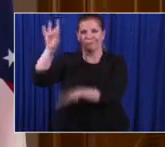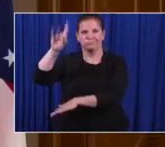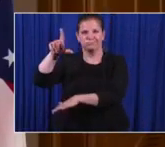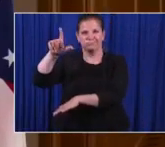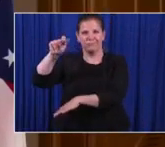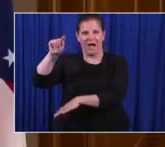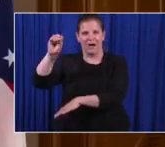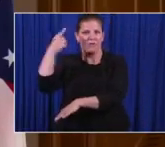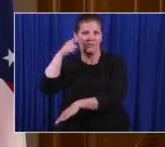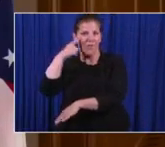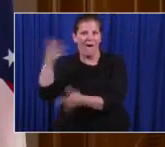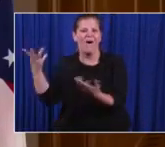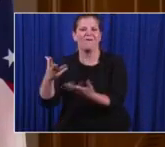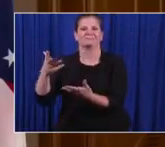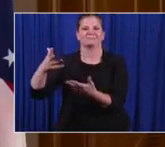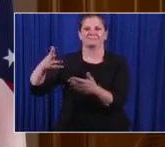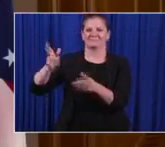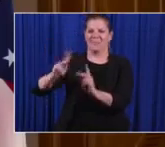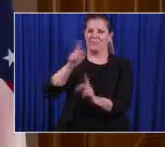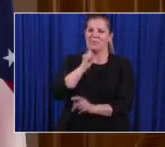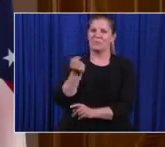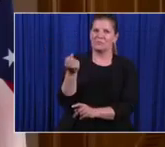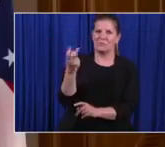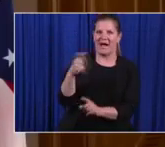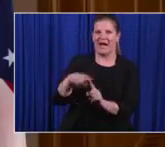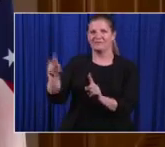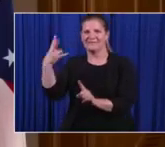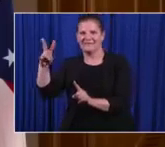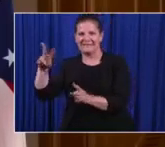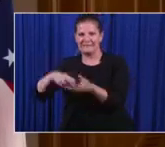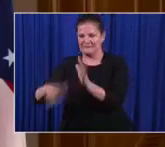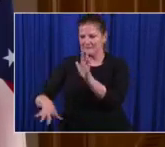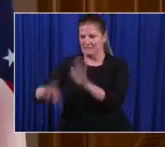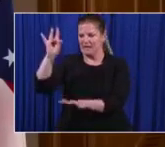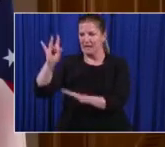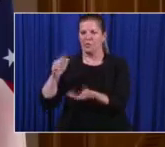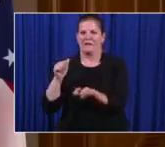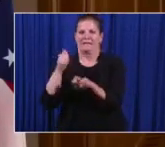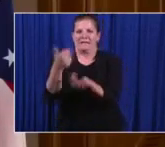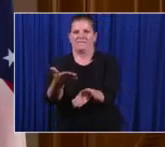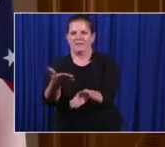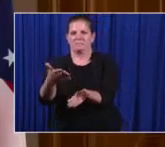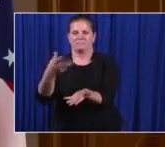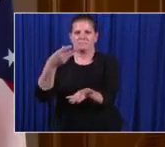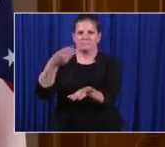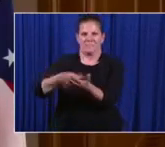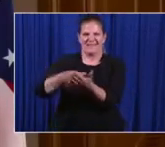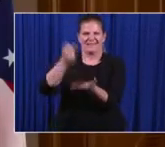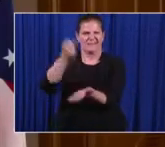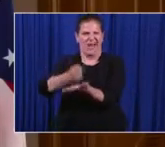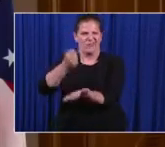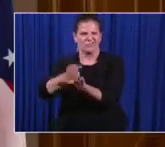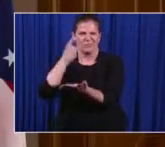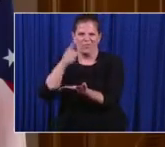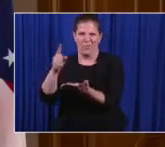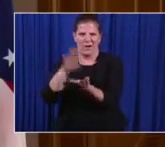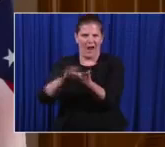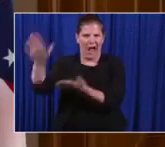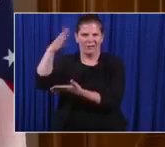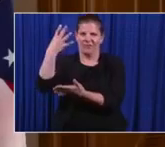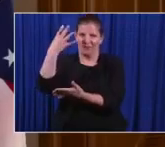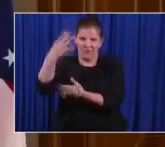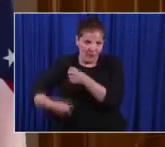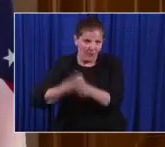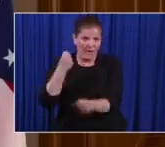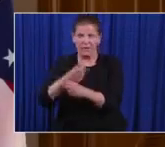full-ride scholarship at one of our state universities. That includes room, board, tuition, books. That is for those